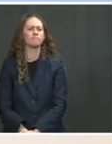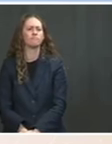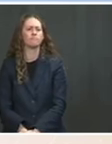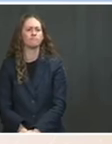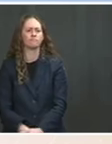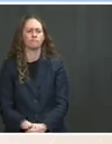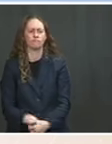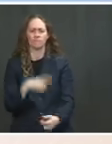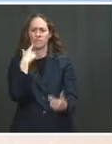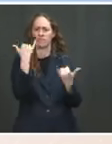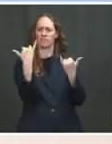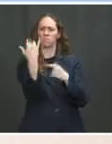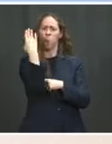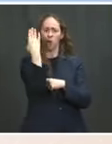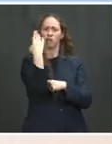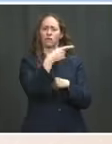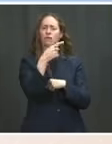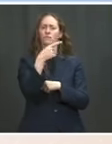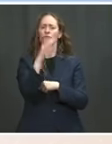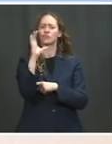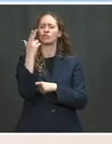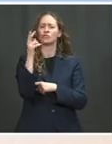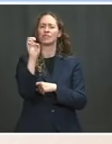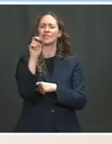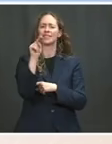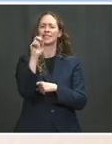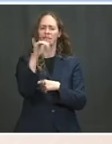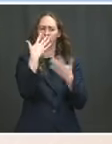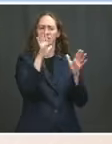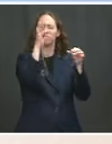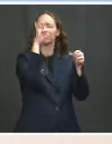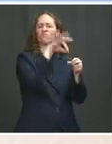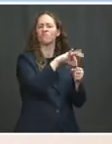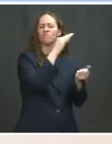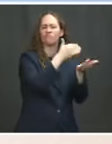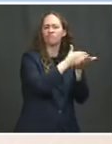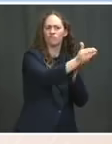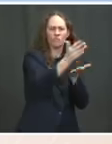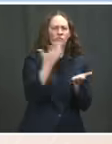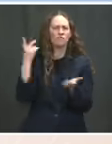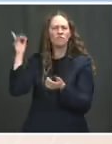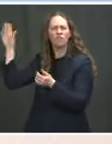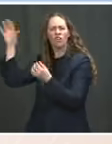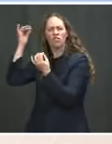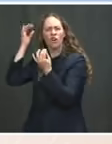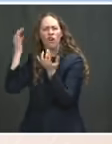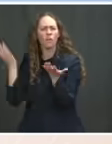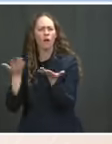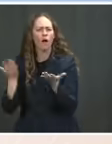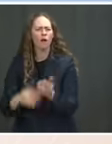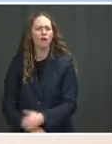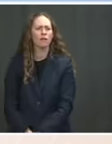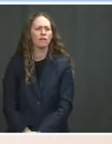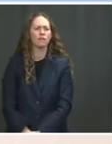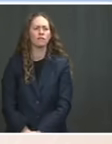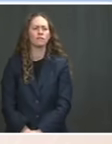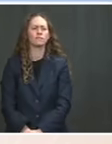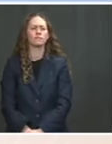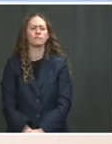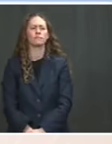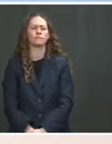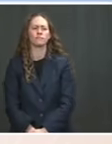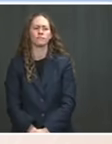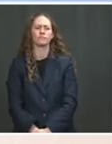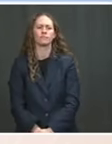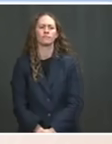leadership position? Well, let's start with the facts. More than 80 judges across the country threw out lawsuits attempting to overturn the outcome